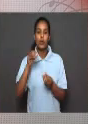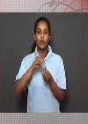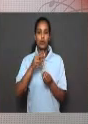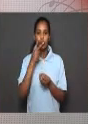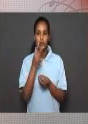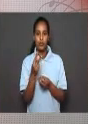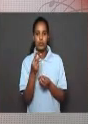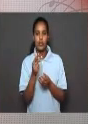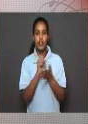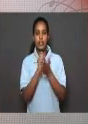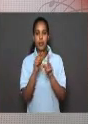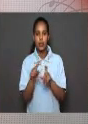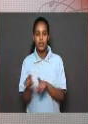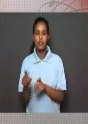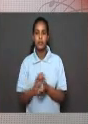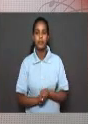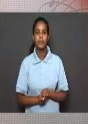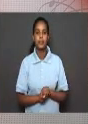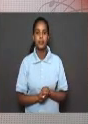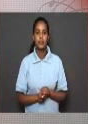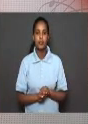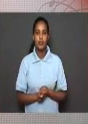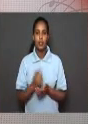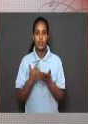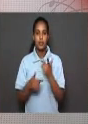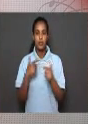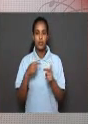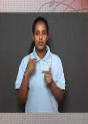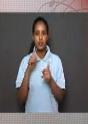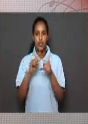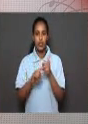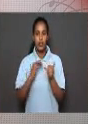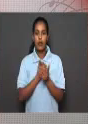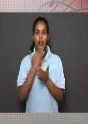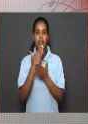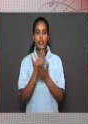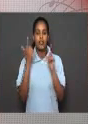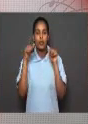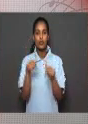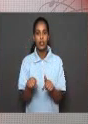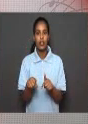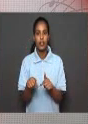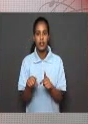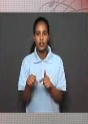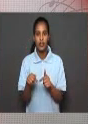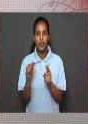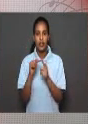looked at an experiment. This brings us to the end of our lesson for today.